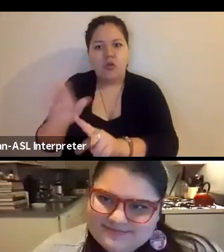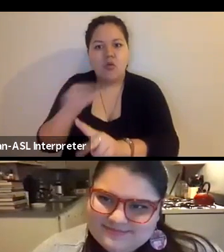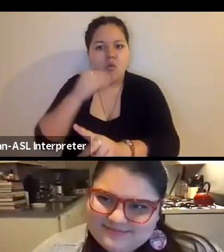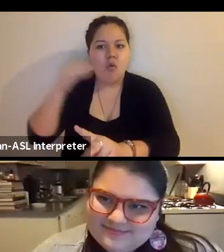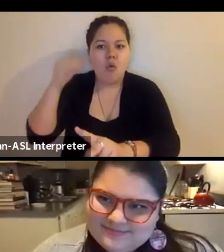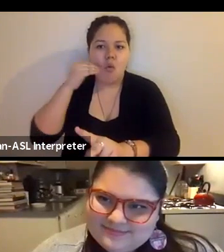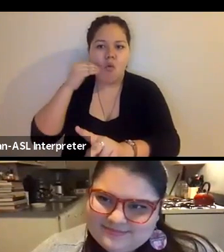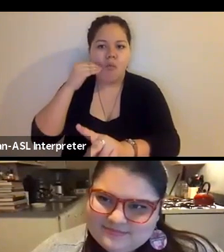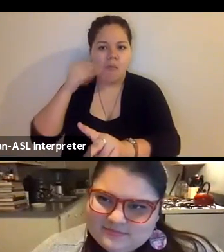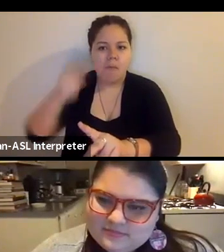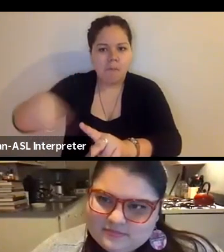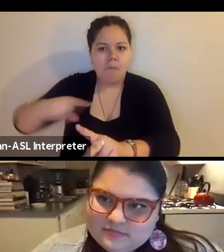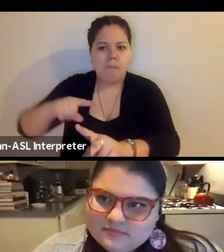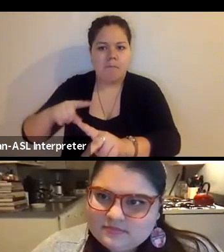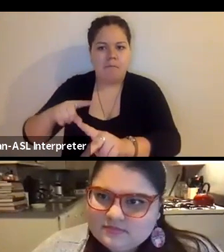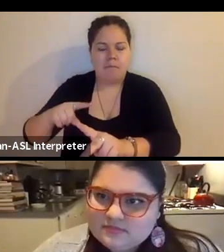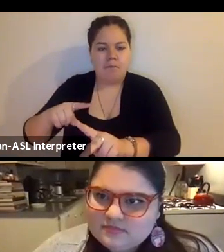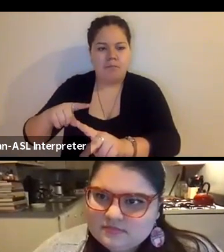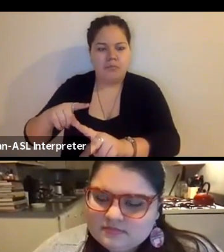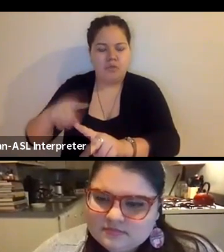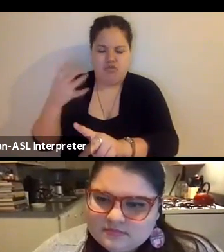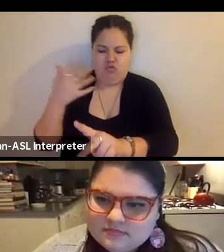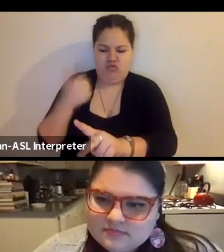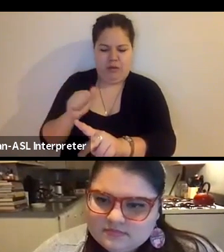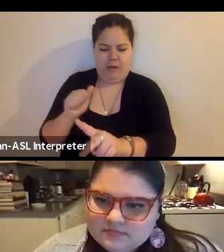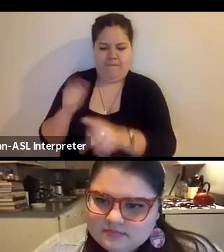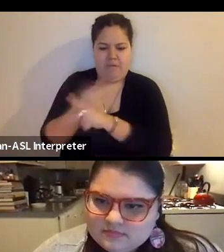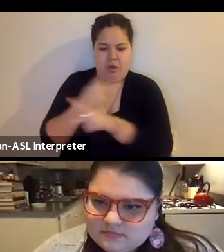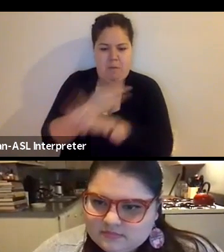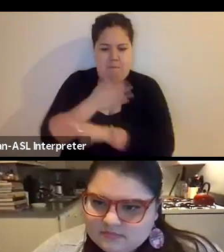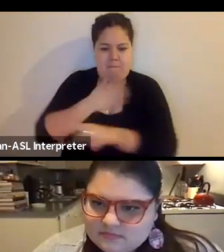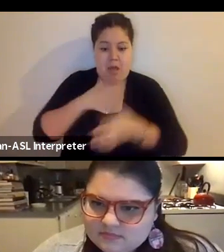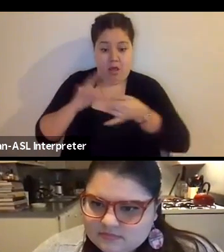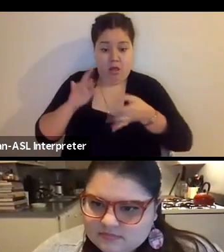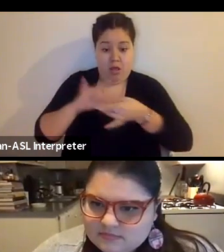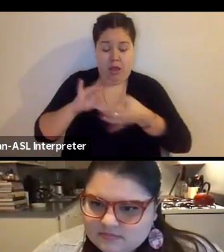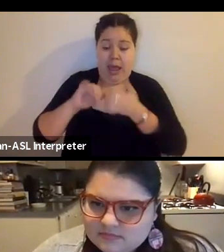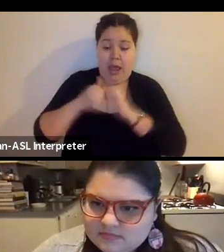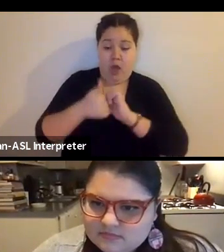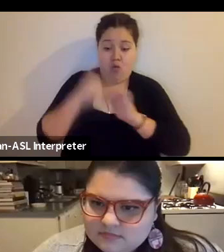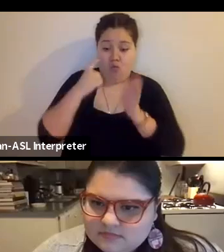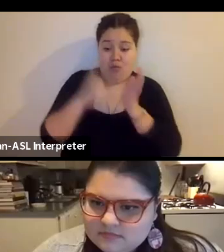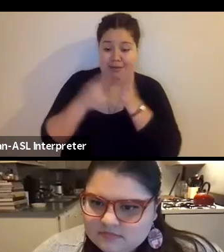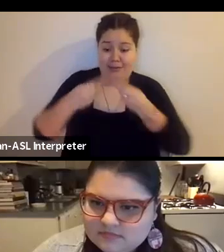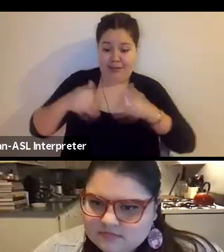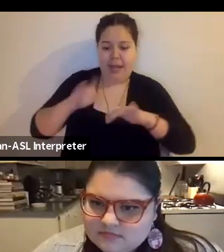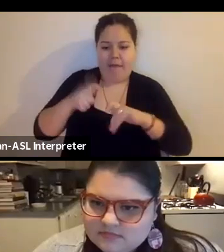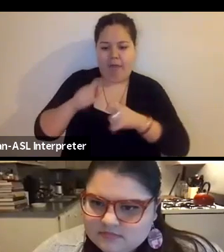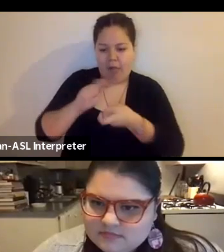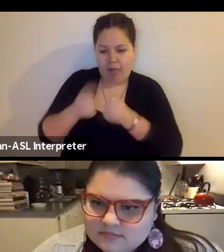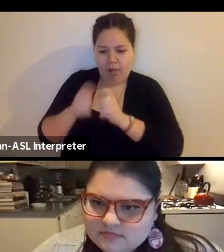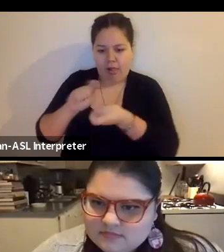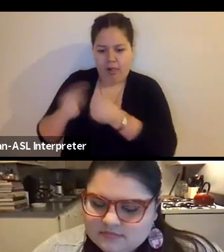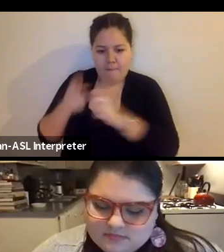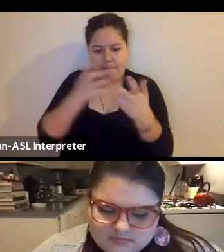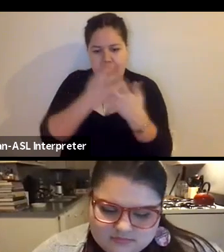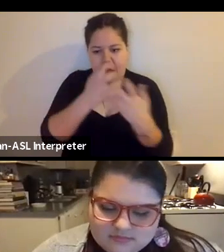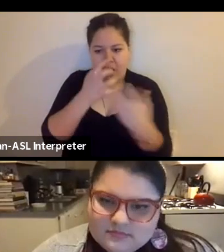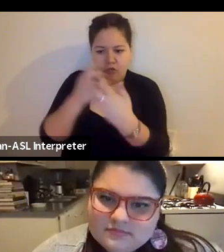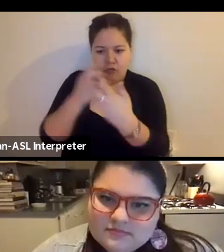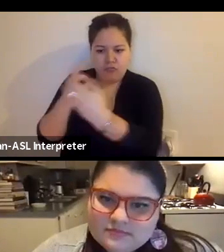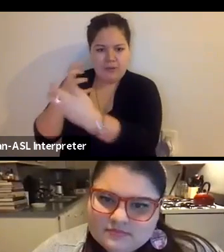And so adapting it to each process in the way that, that as we moved territory on tour.